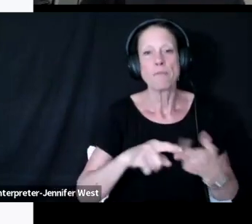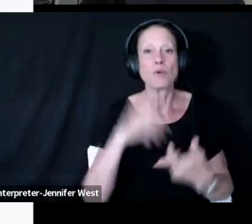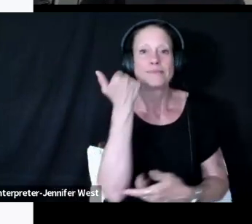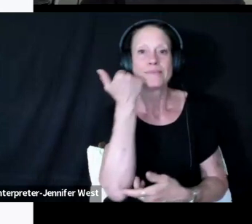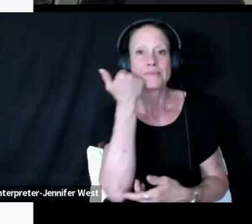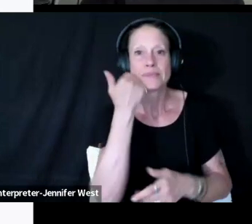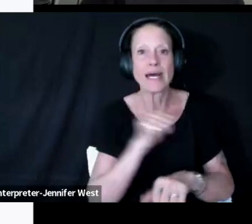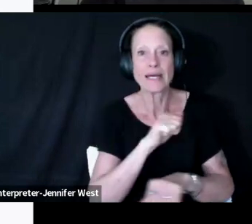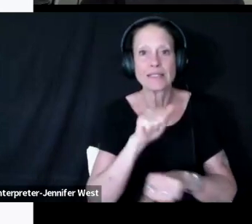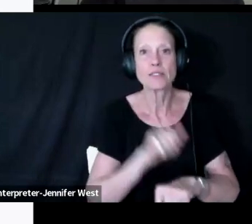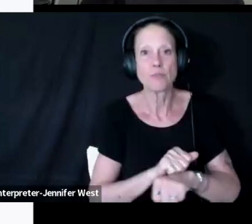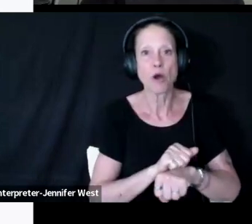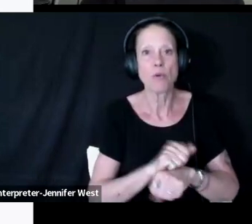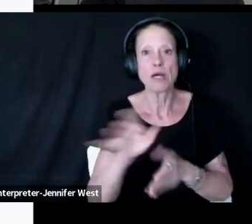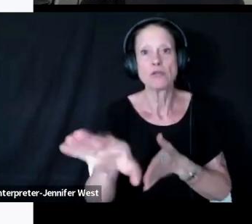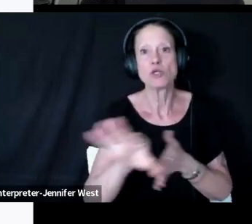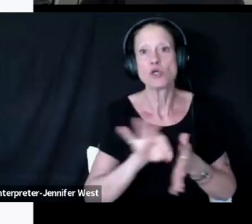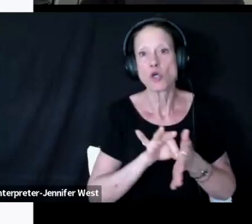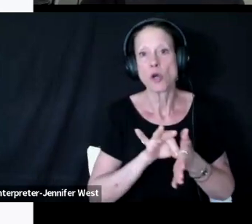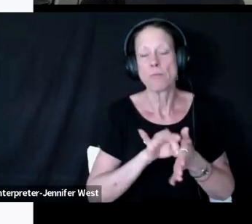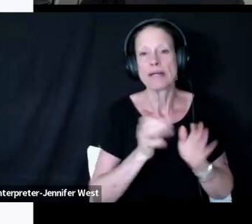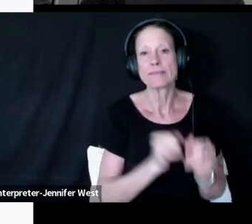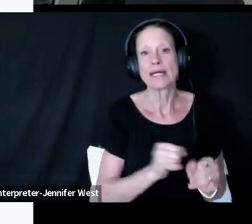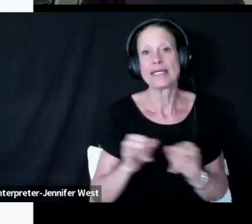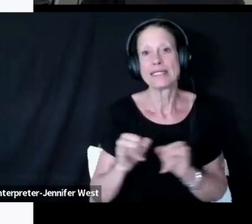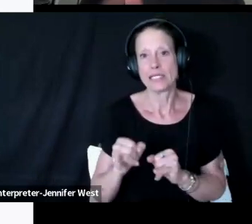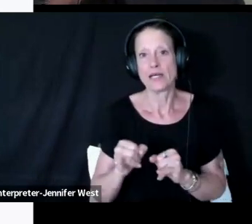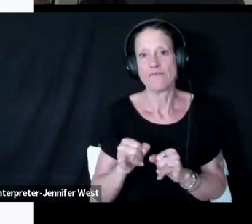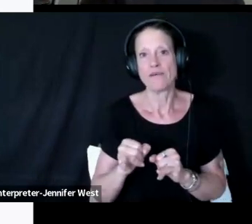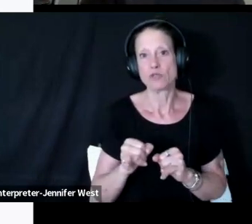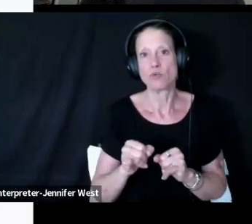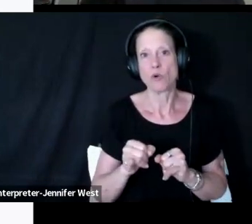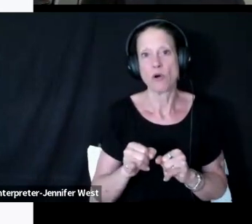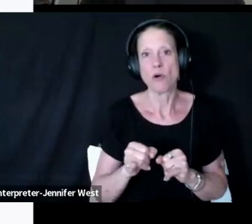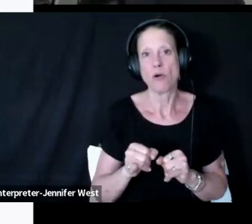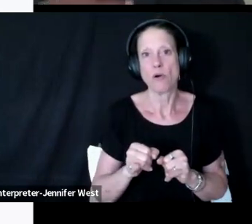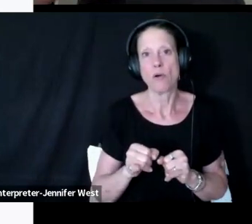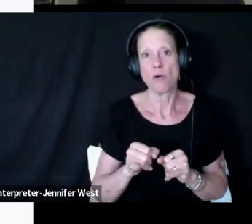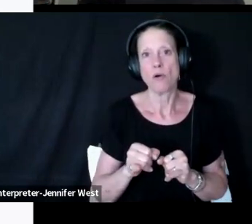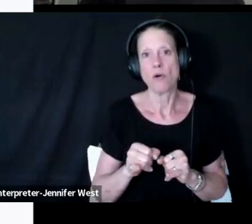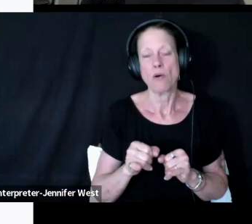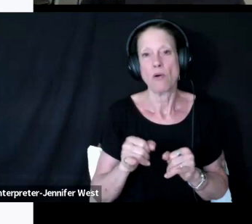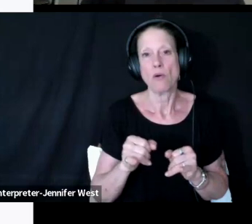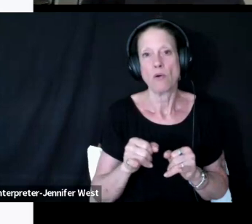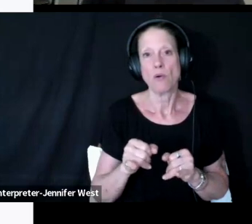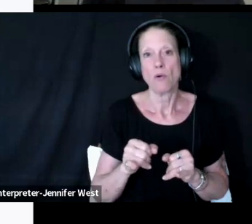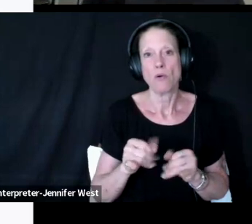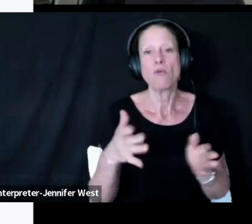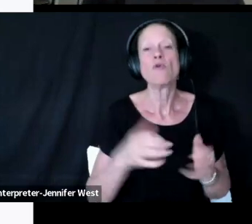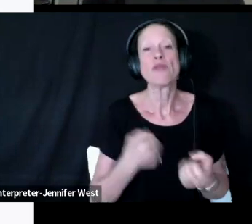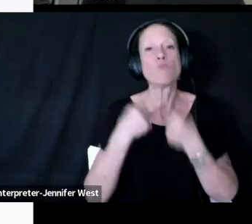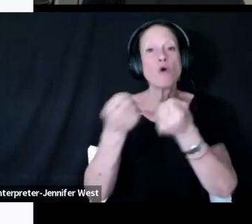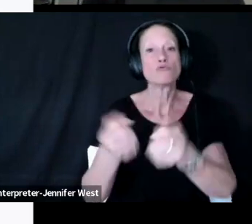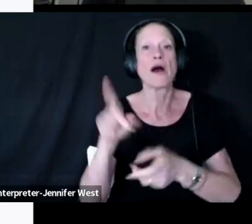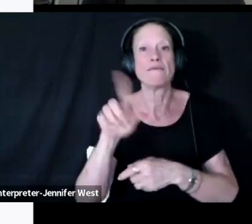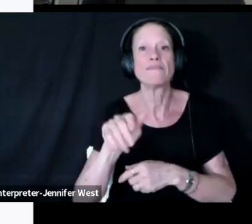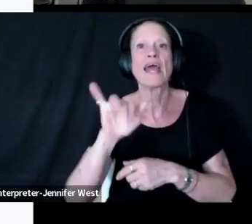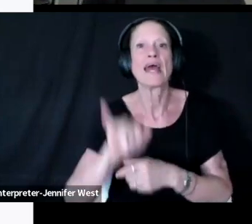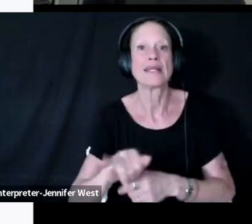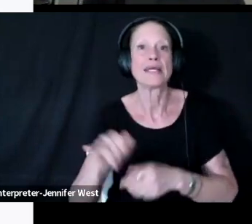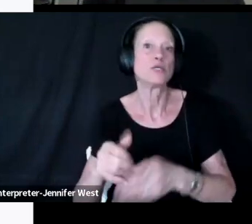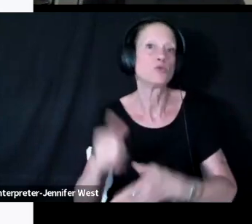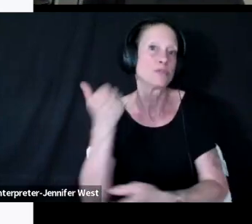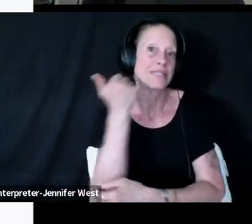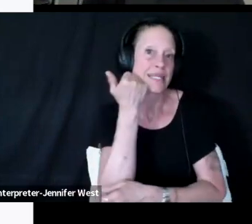And again, you can pick the individual that's going to take Danny to the dentist or who needs to turn in the guardian form. You